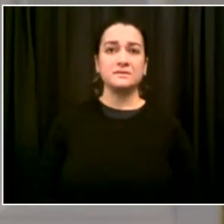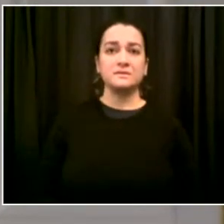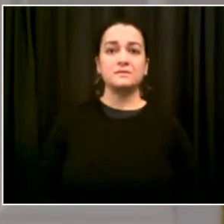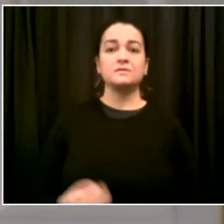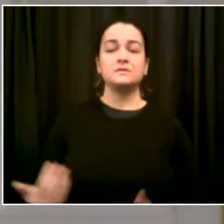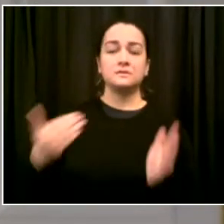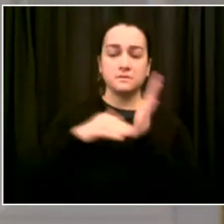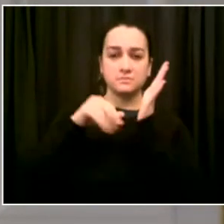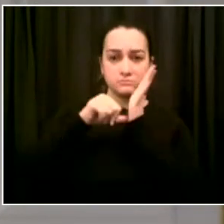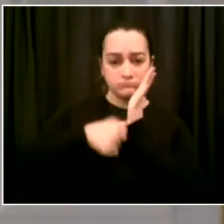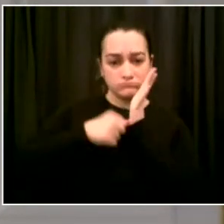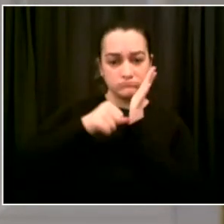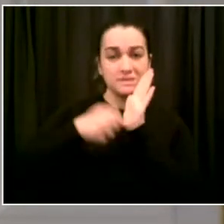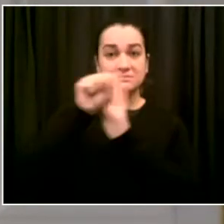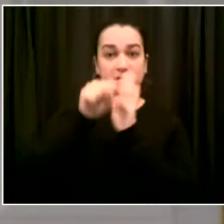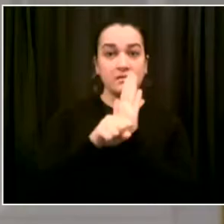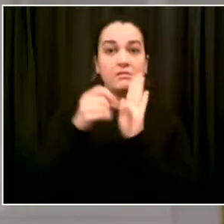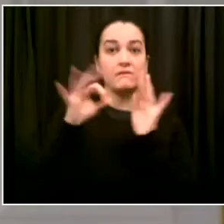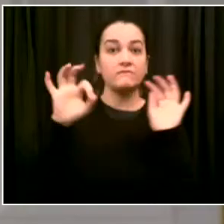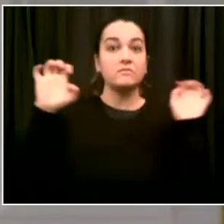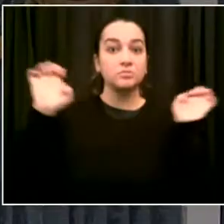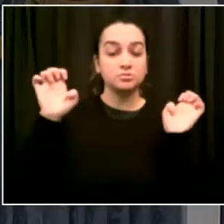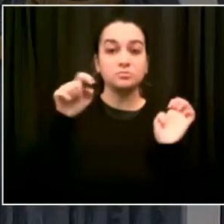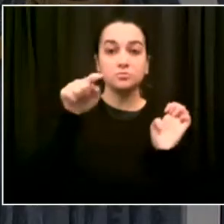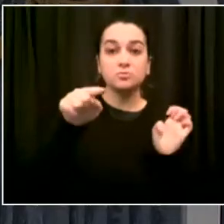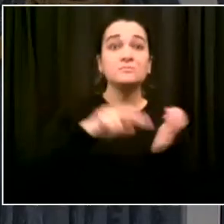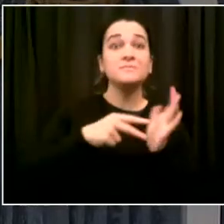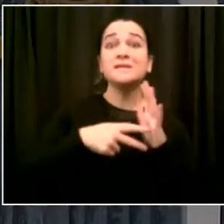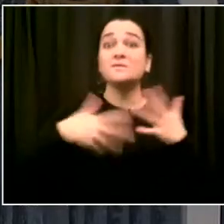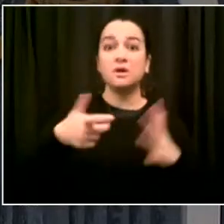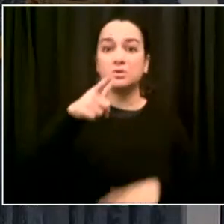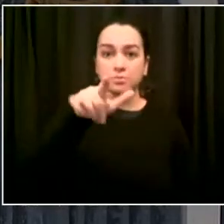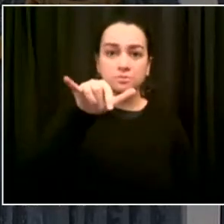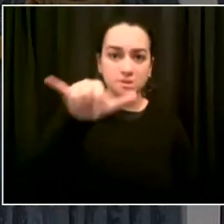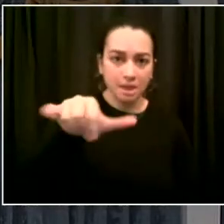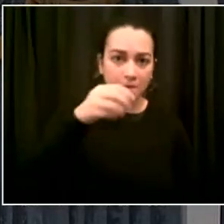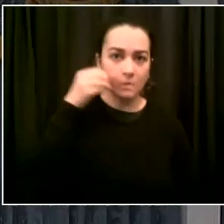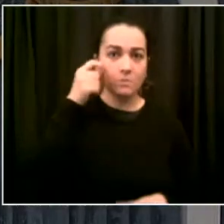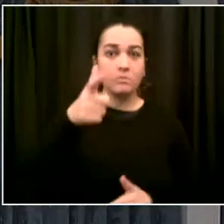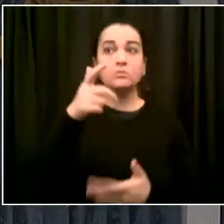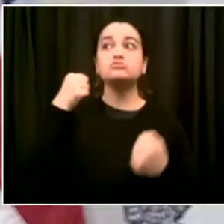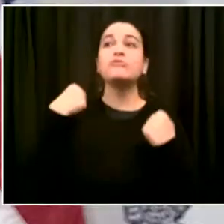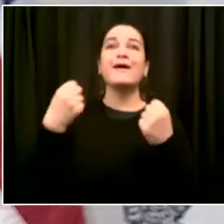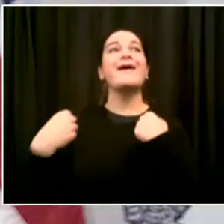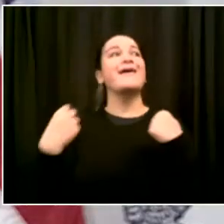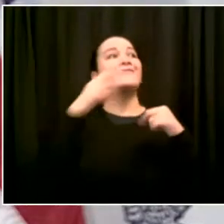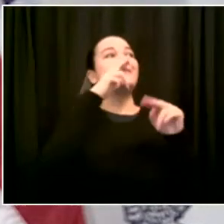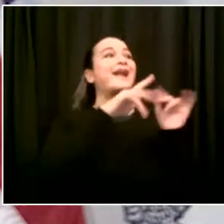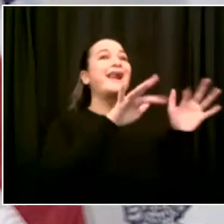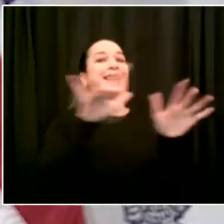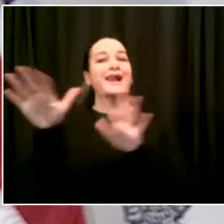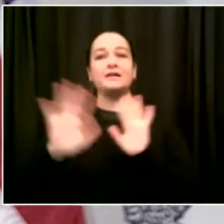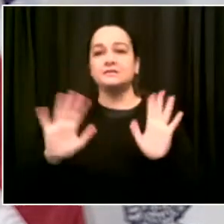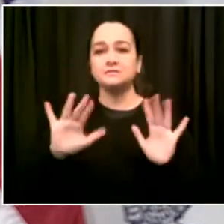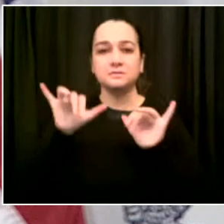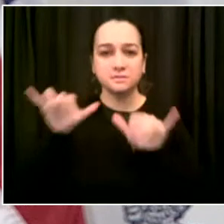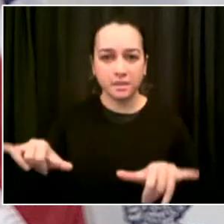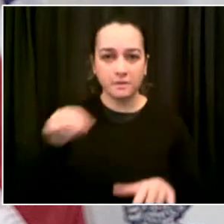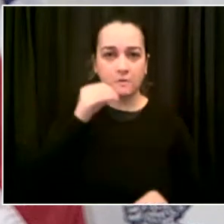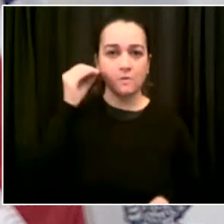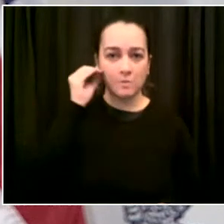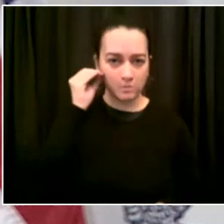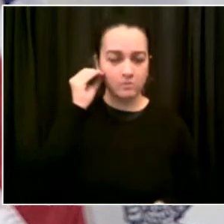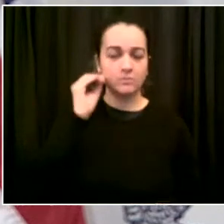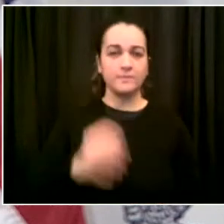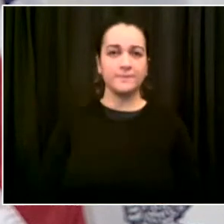go through this event today. Thank you, Mr. Mayor. Thank you so much, Deanne. And as we speak, the extraordinary